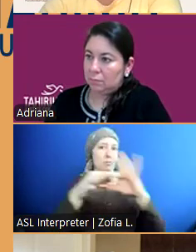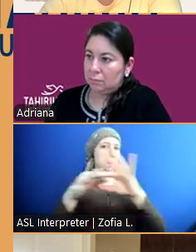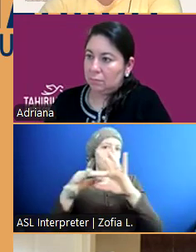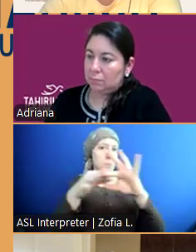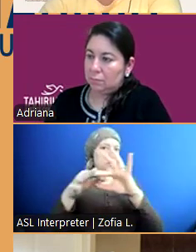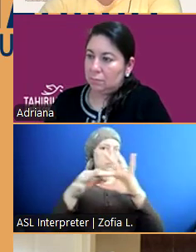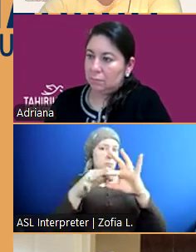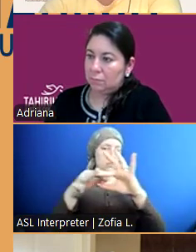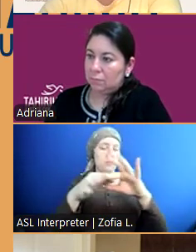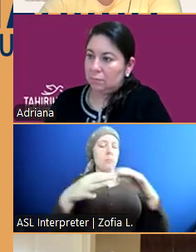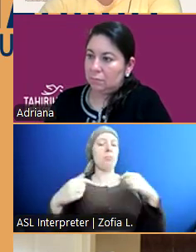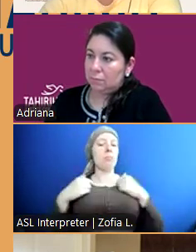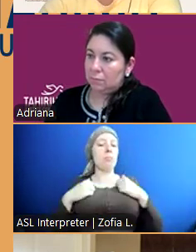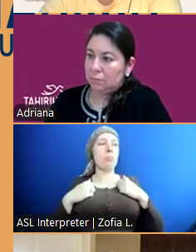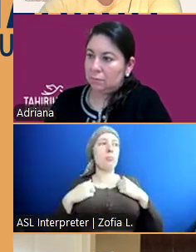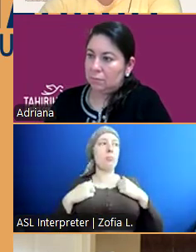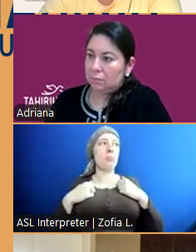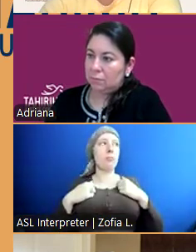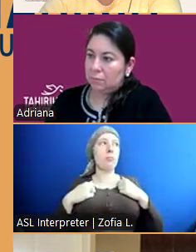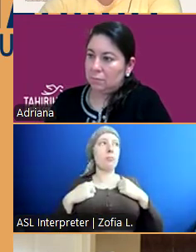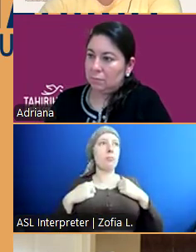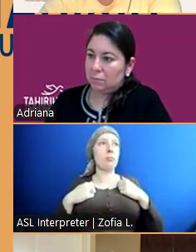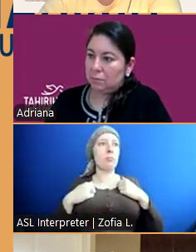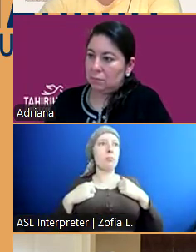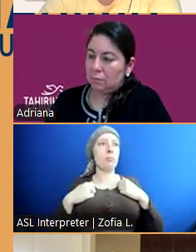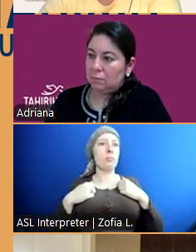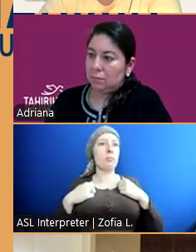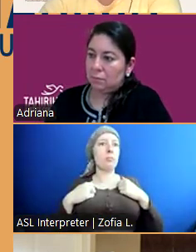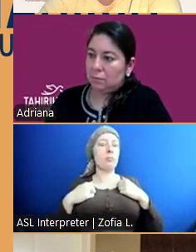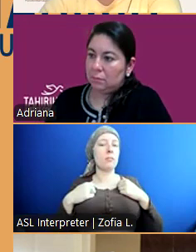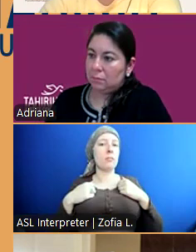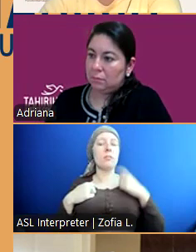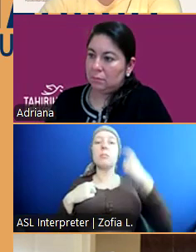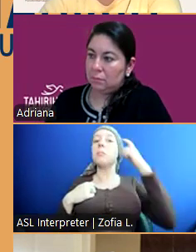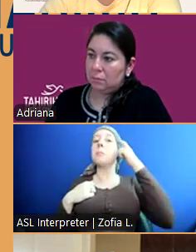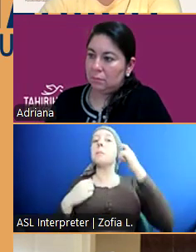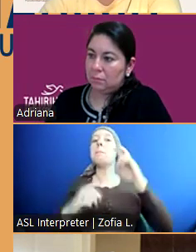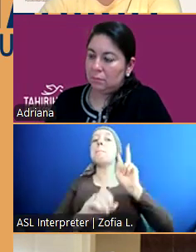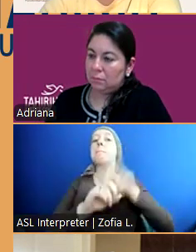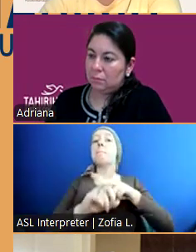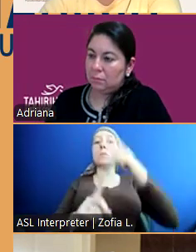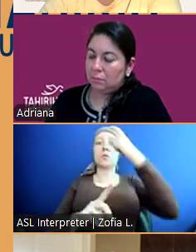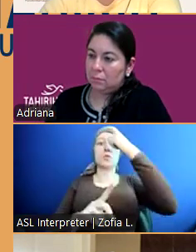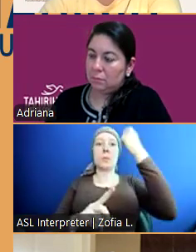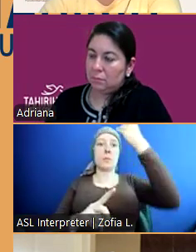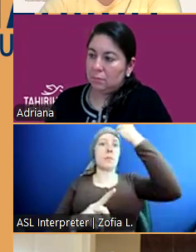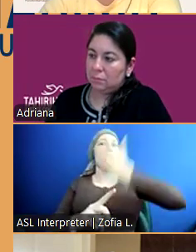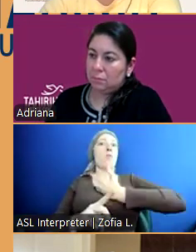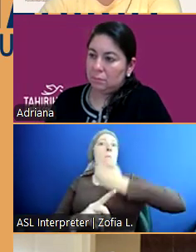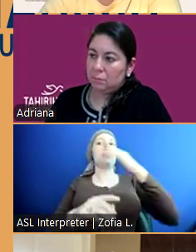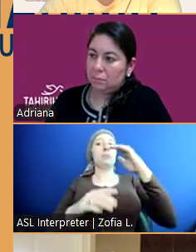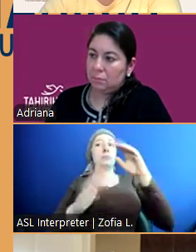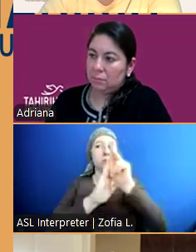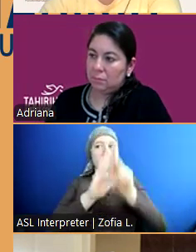And I think, you know, bringing in these trauma-informed principles that Adriana mentioned is critical, but that